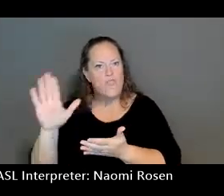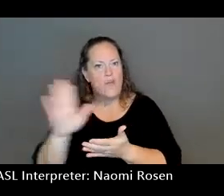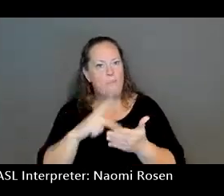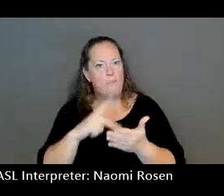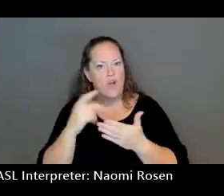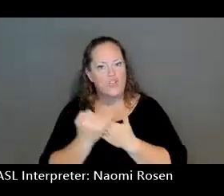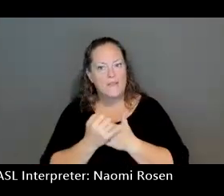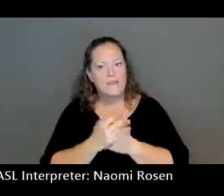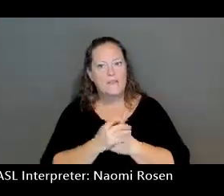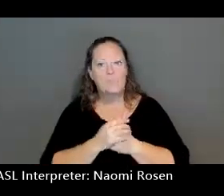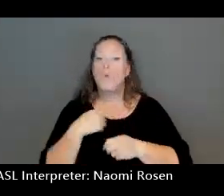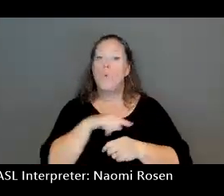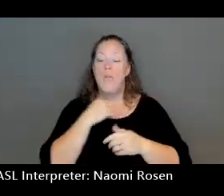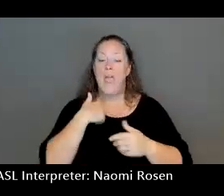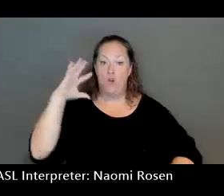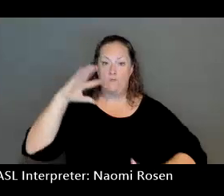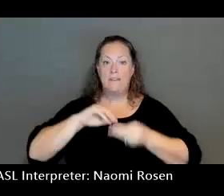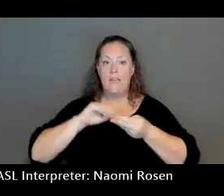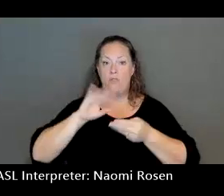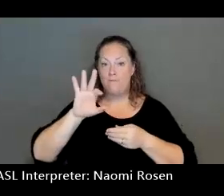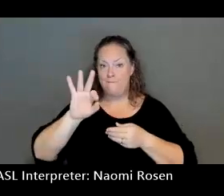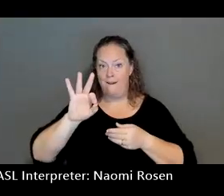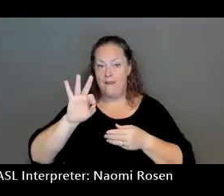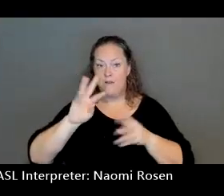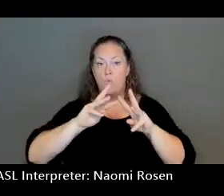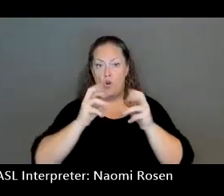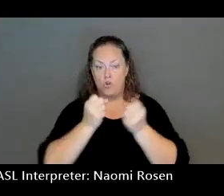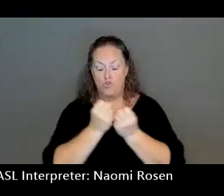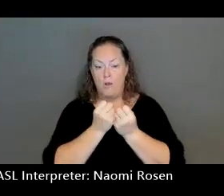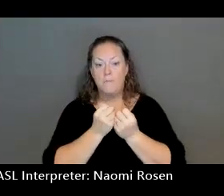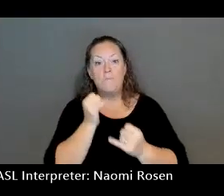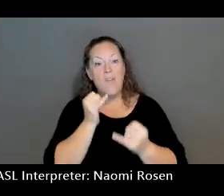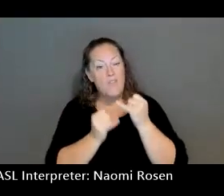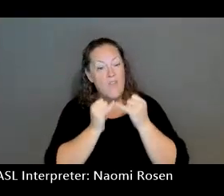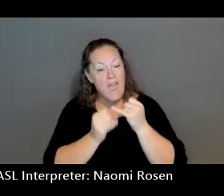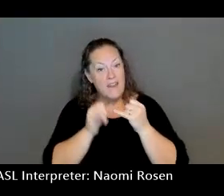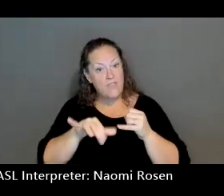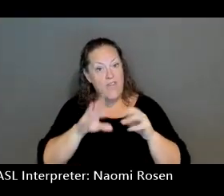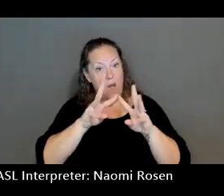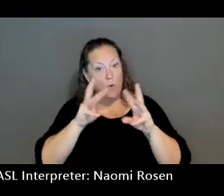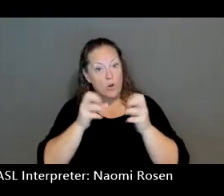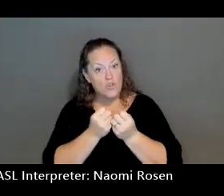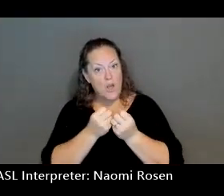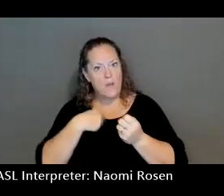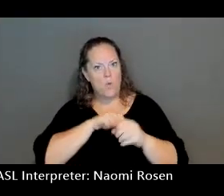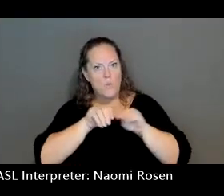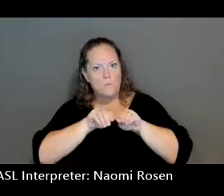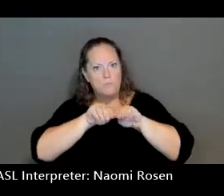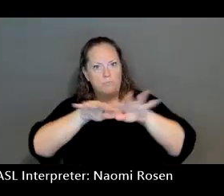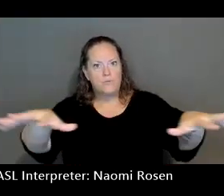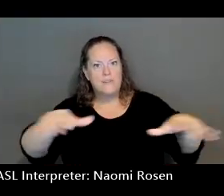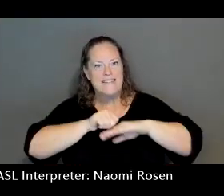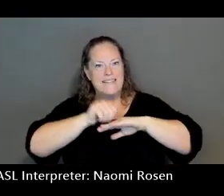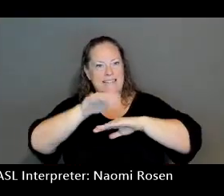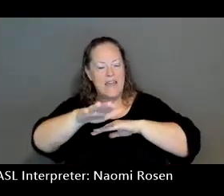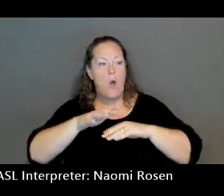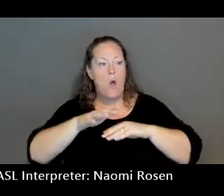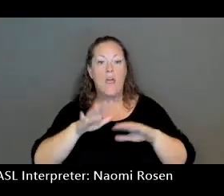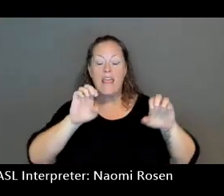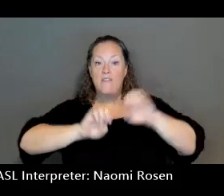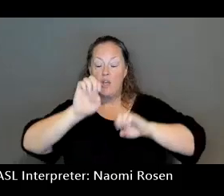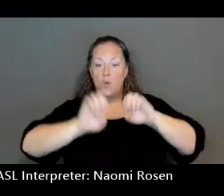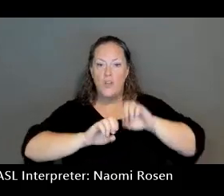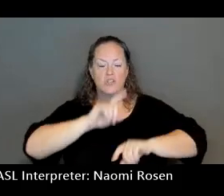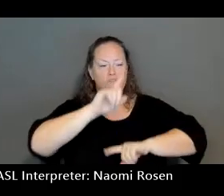So we had 9 workshops, and at the end of the workshop, we sent out an evaluation asking several